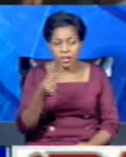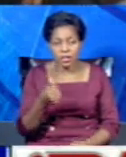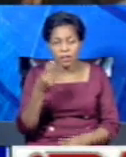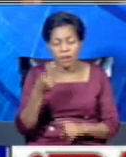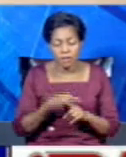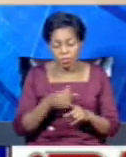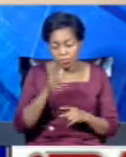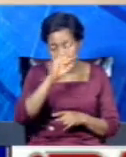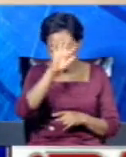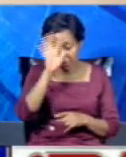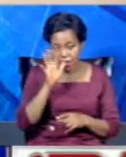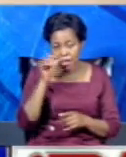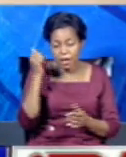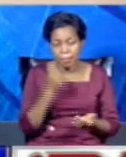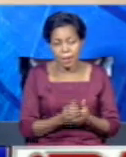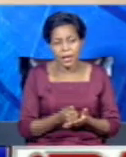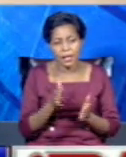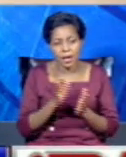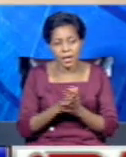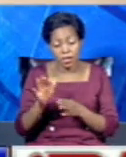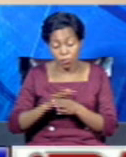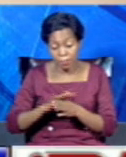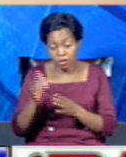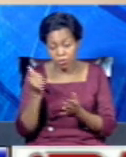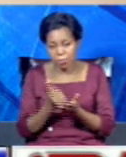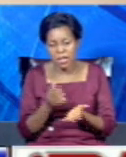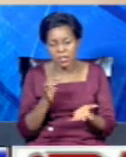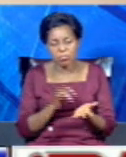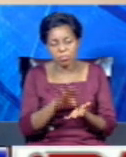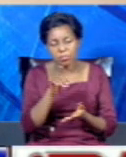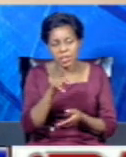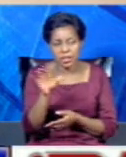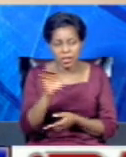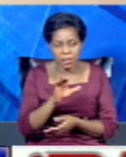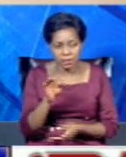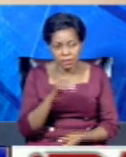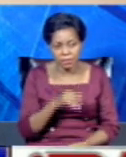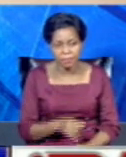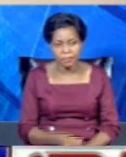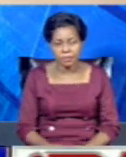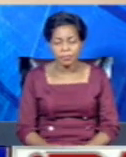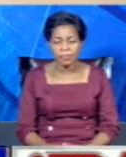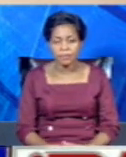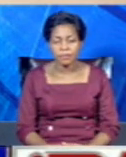case that was dismissed by the Commercial Bank and the Court of Appeal.